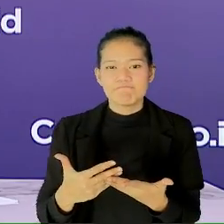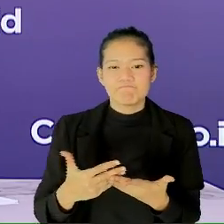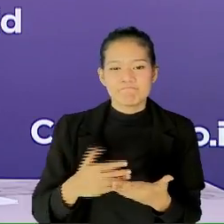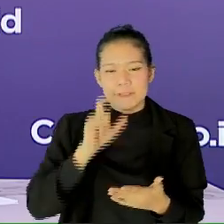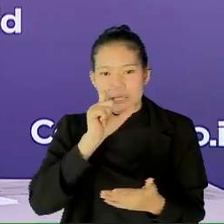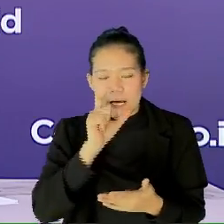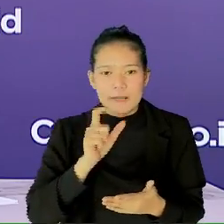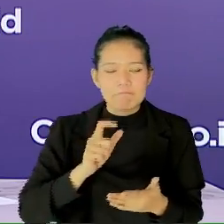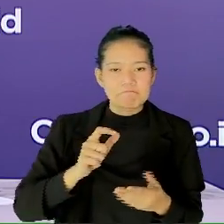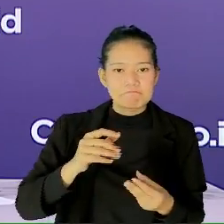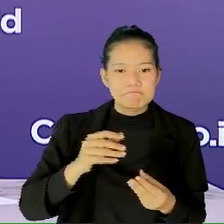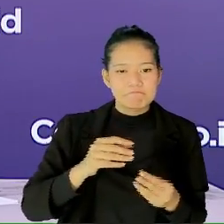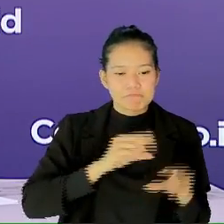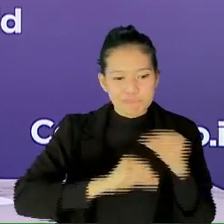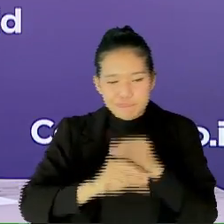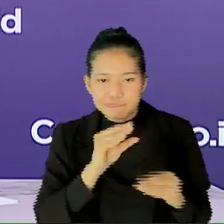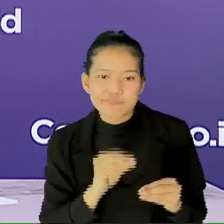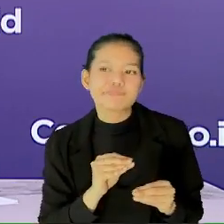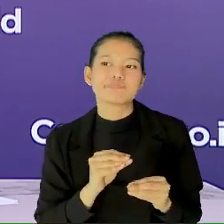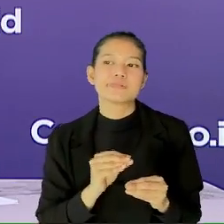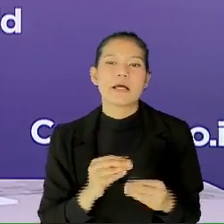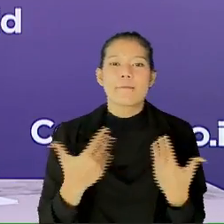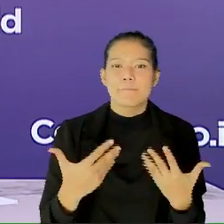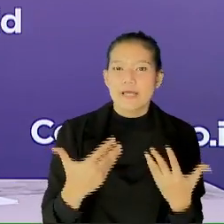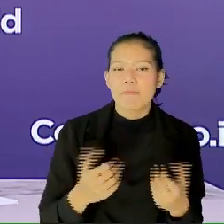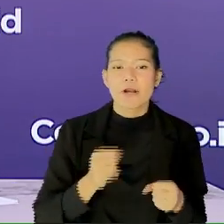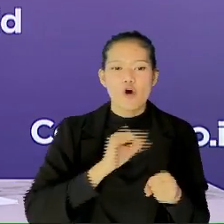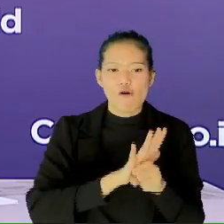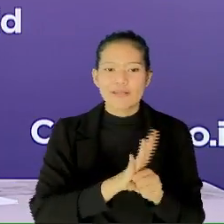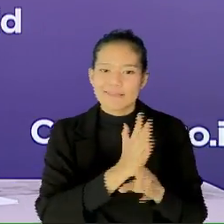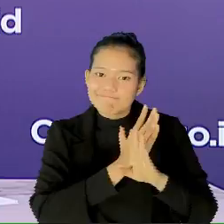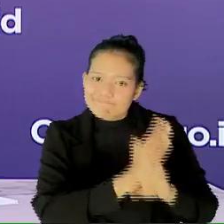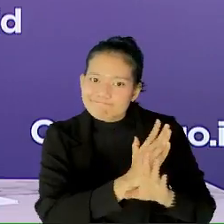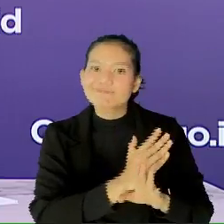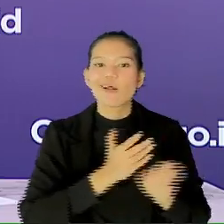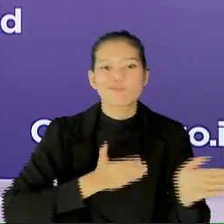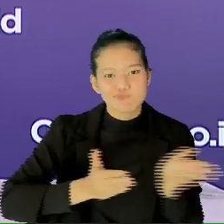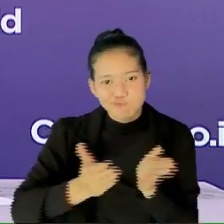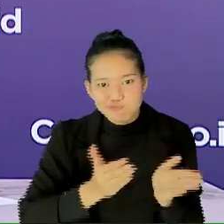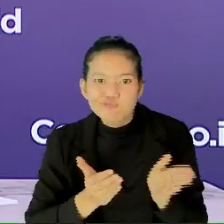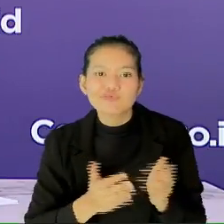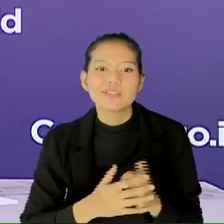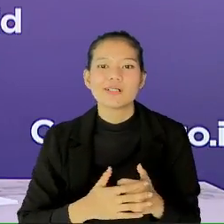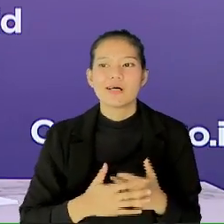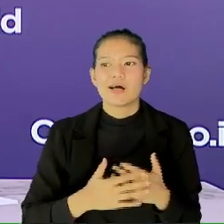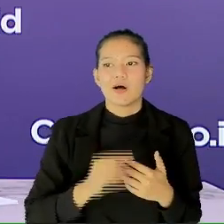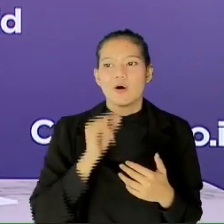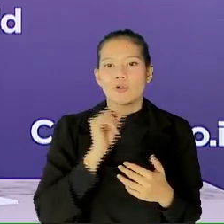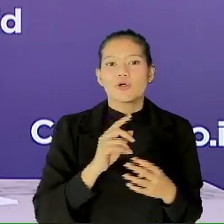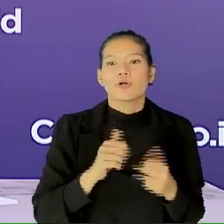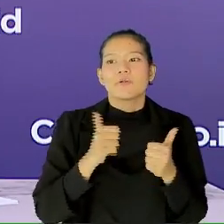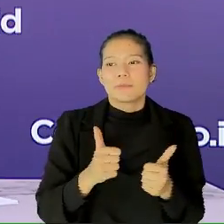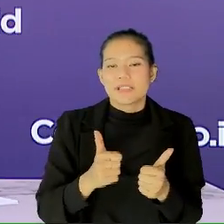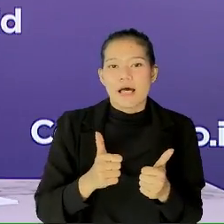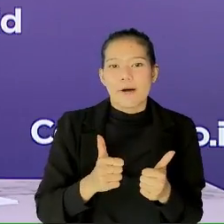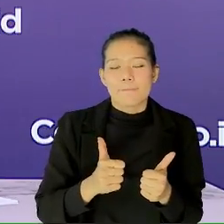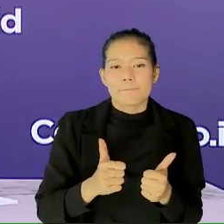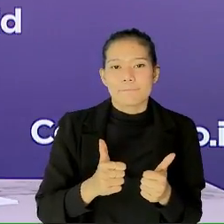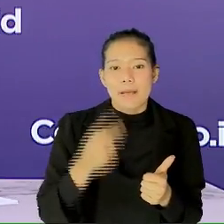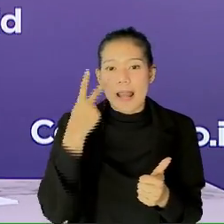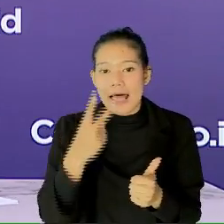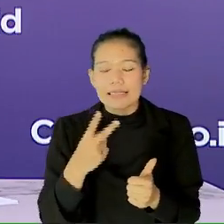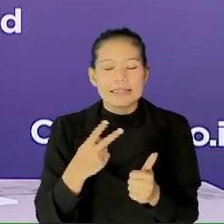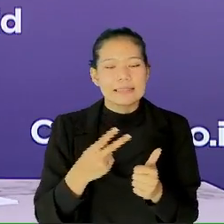virus, when we must focus on both preventive and curative measures, given that previous experience